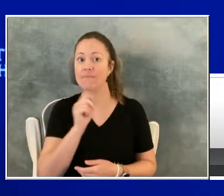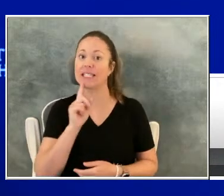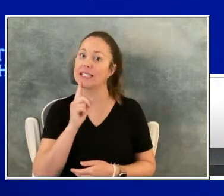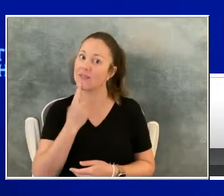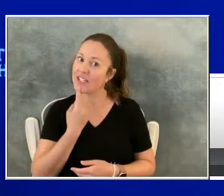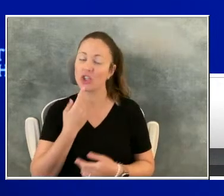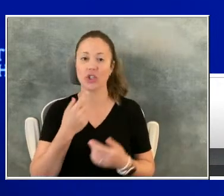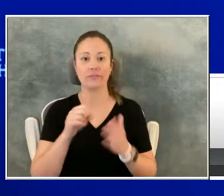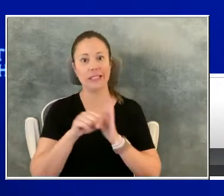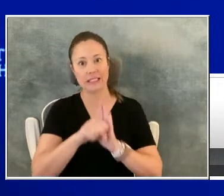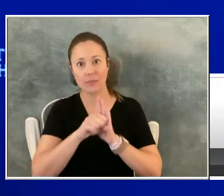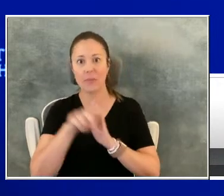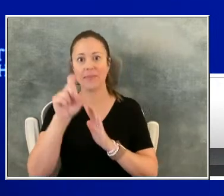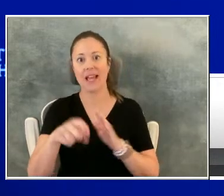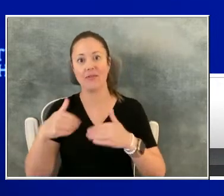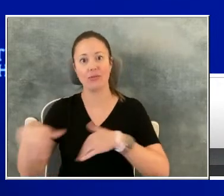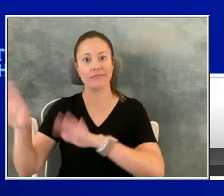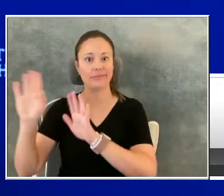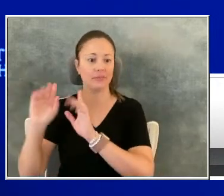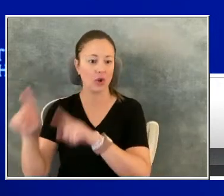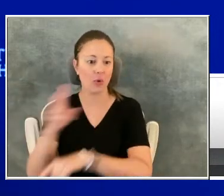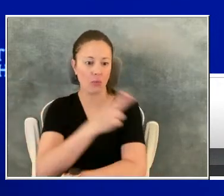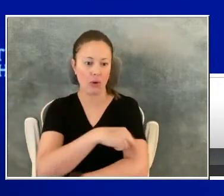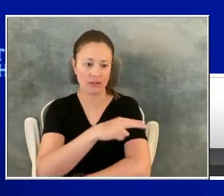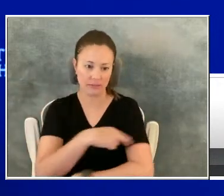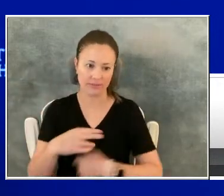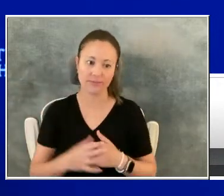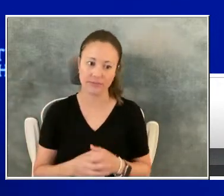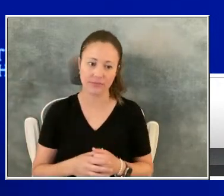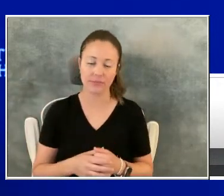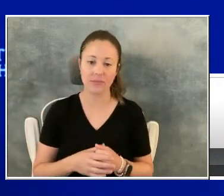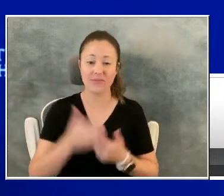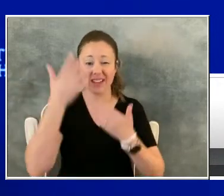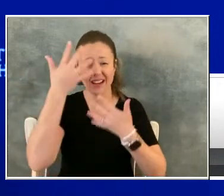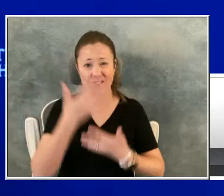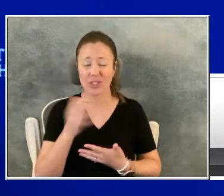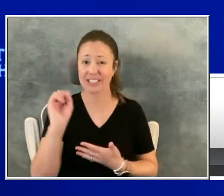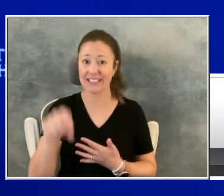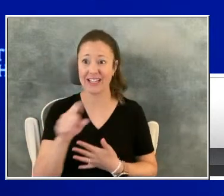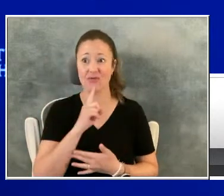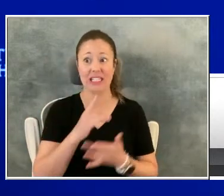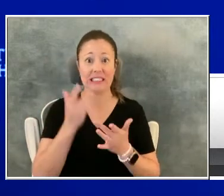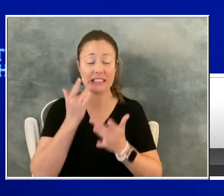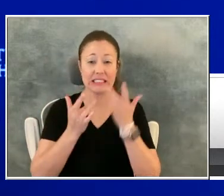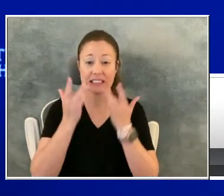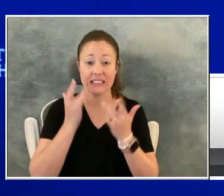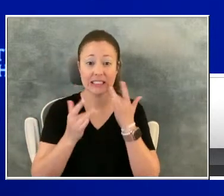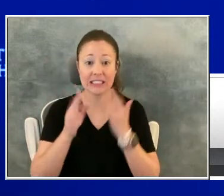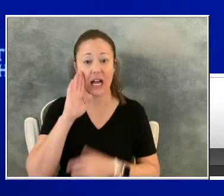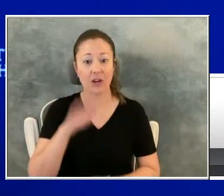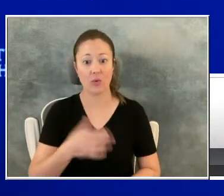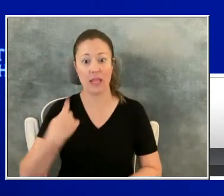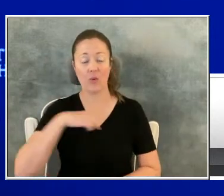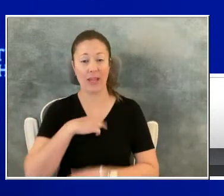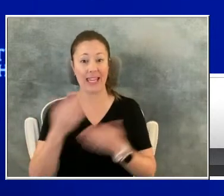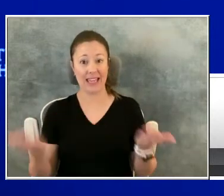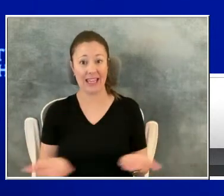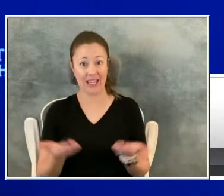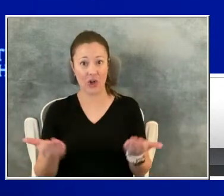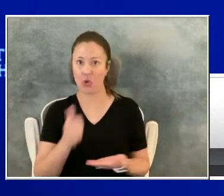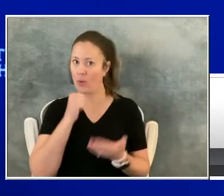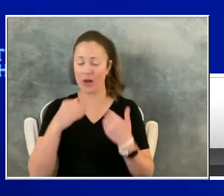of having to go to the hospital. And unfortunately, yeah, there is a shortage around. I know we at the health system don't have it just